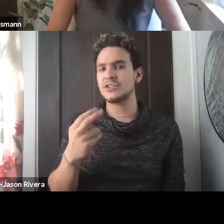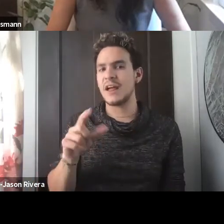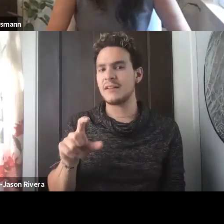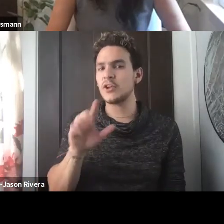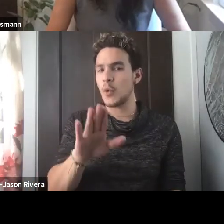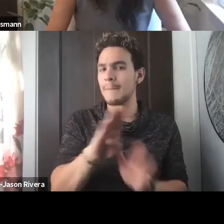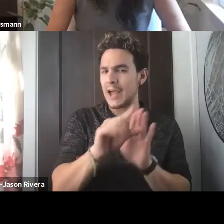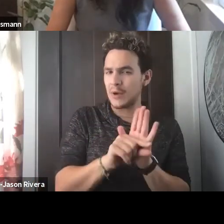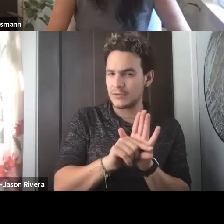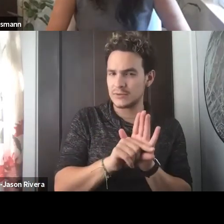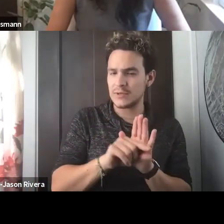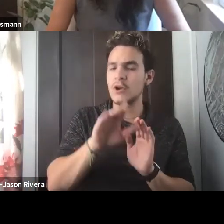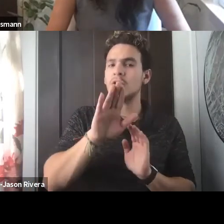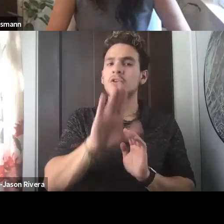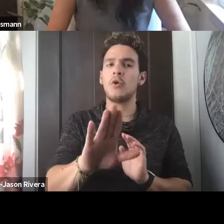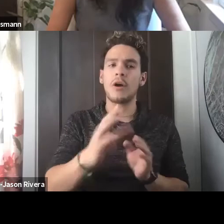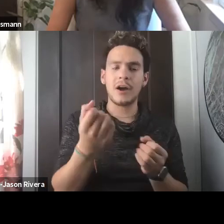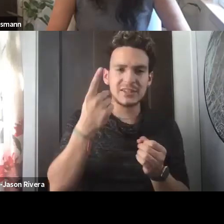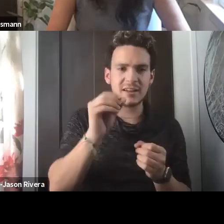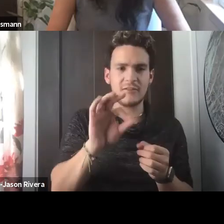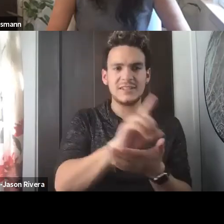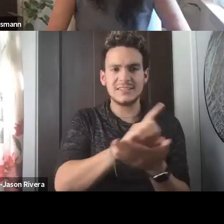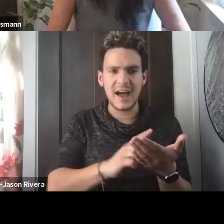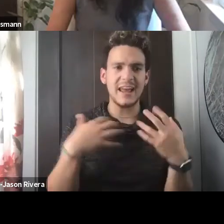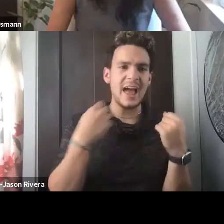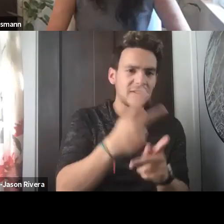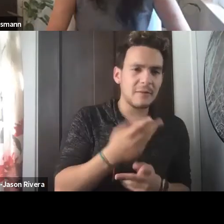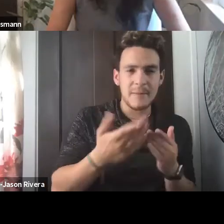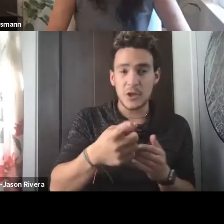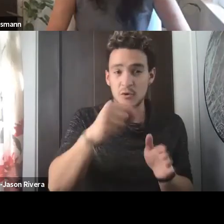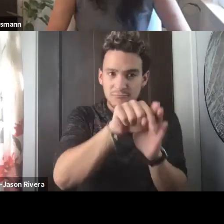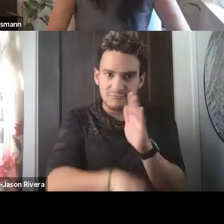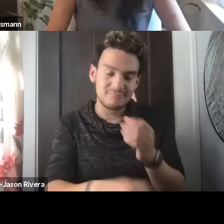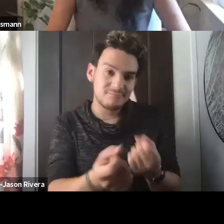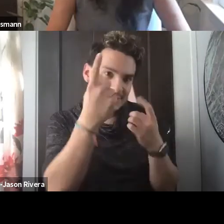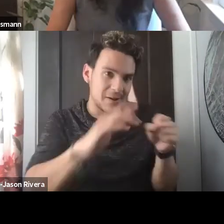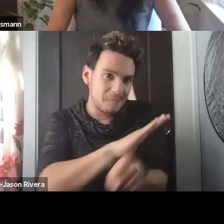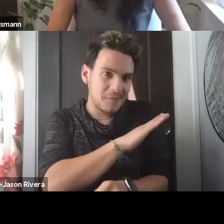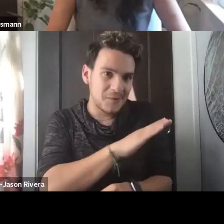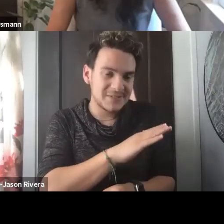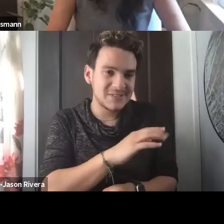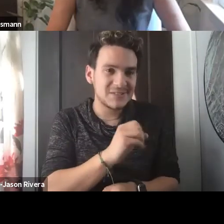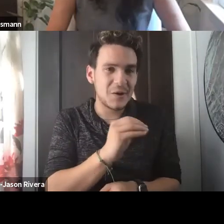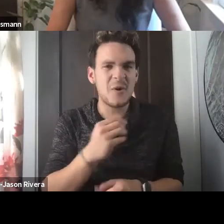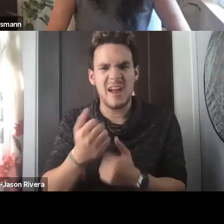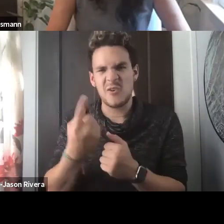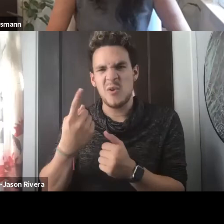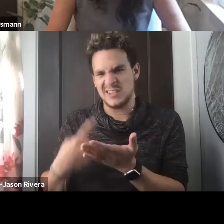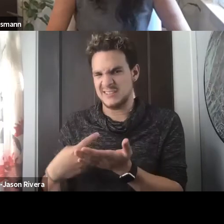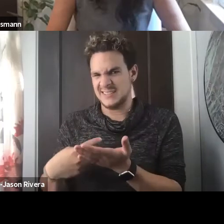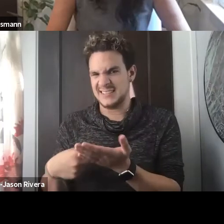industry and in design, you may have the deepest insight into this topic. I know we all spoke about this briefly in